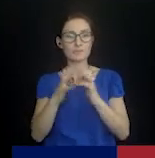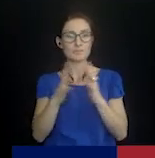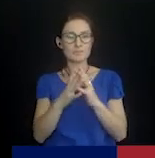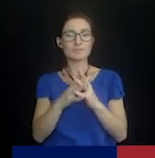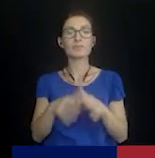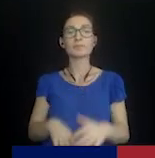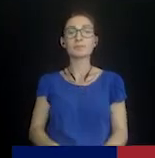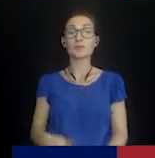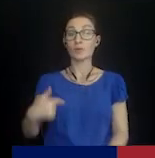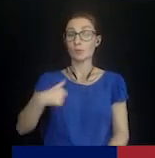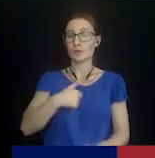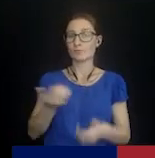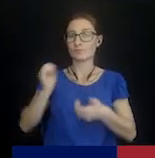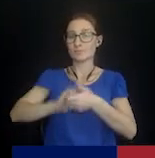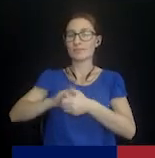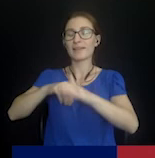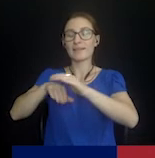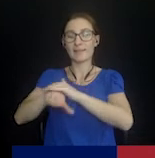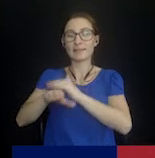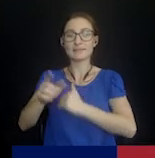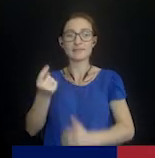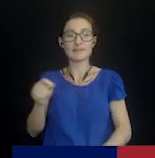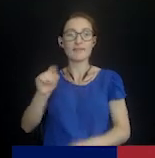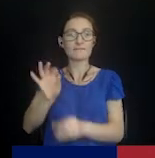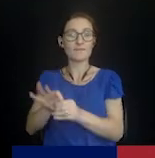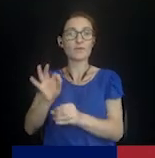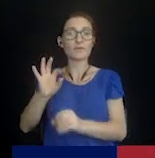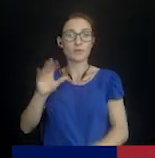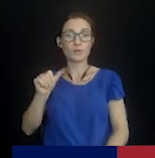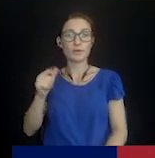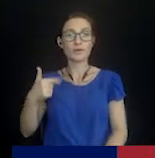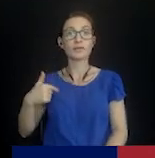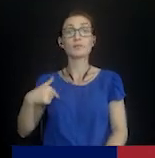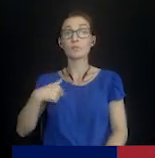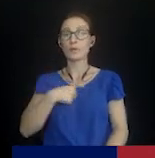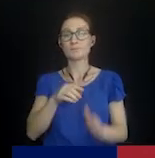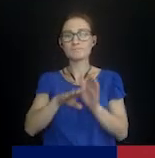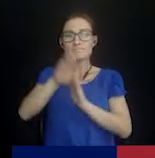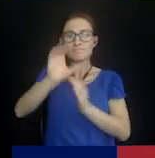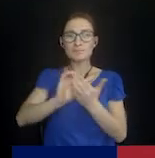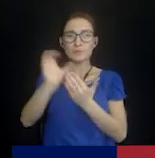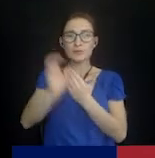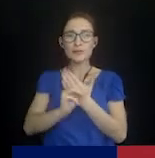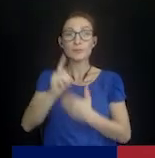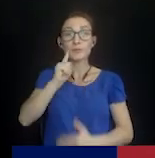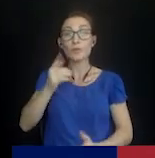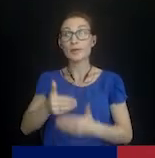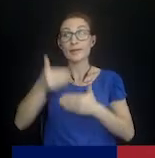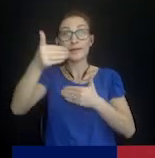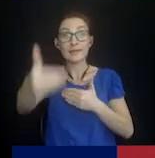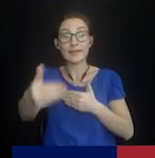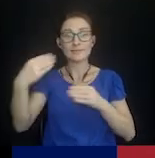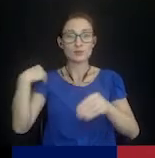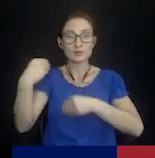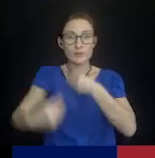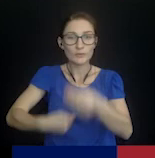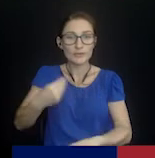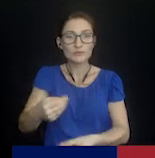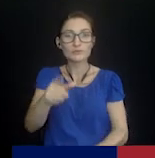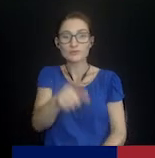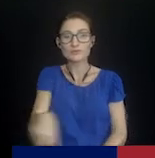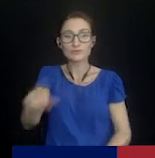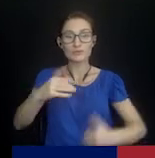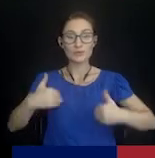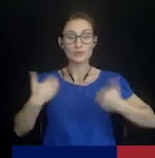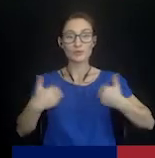has been working with Access the Vote Florida to come up with a curriculum that we can use for the next generation of youth to teach